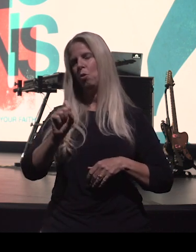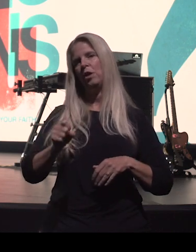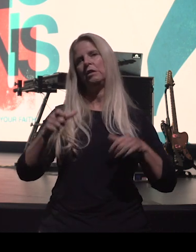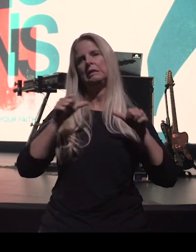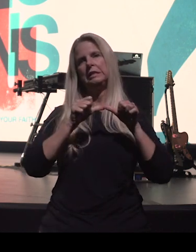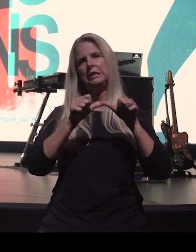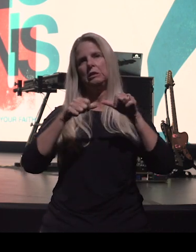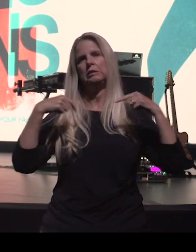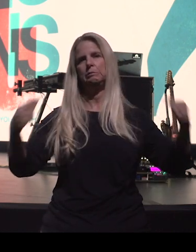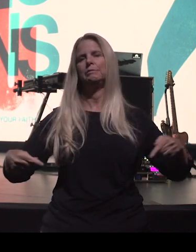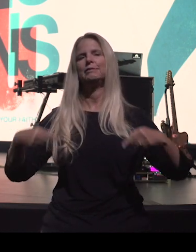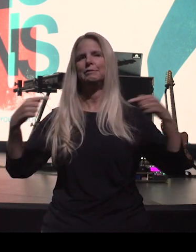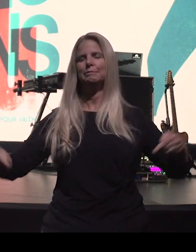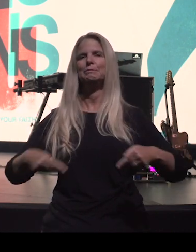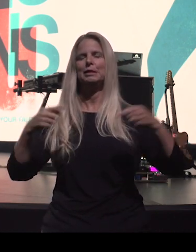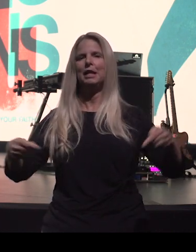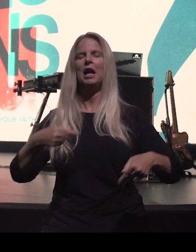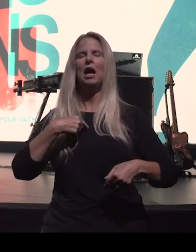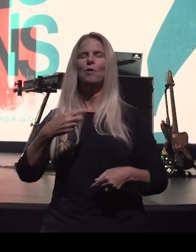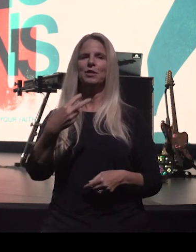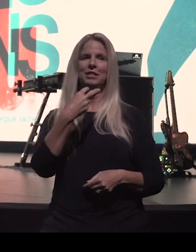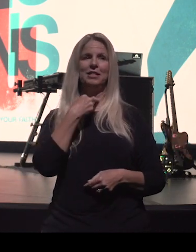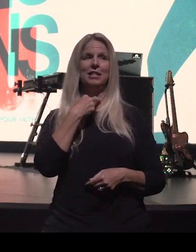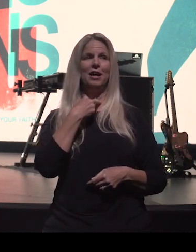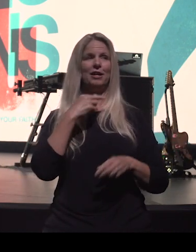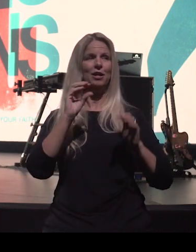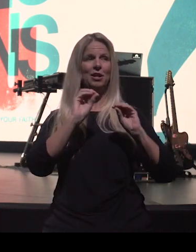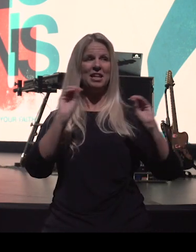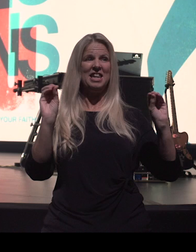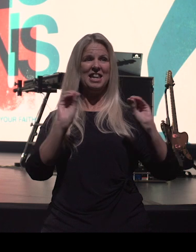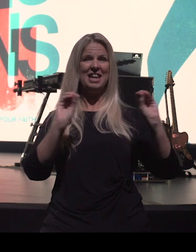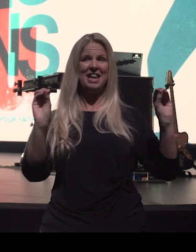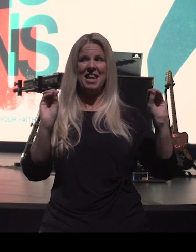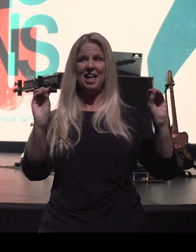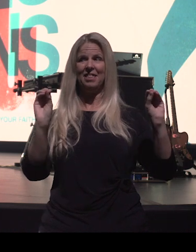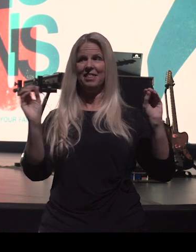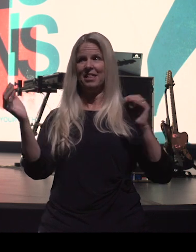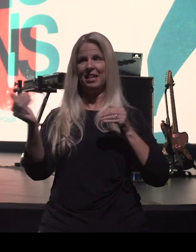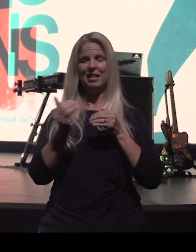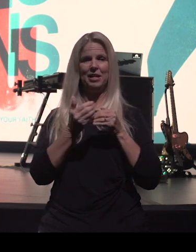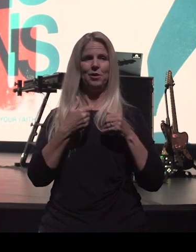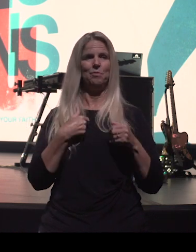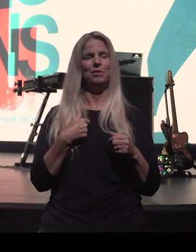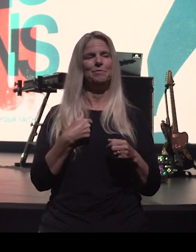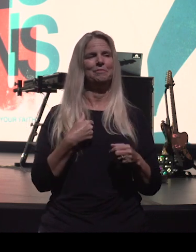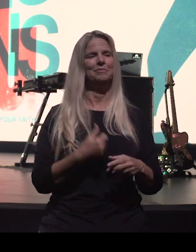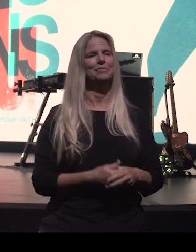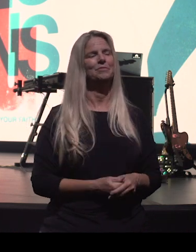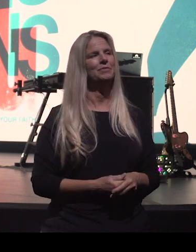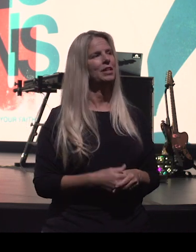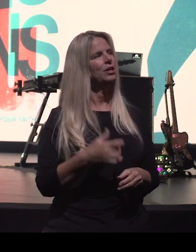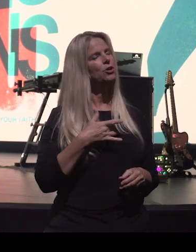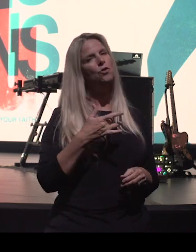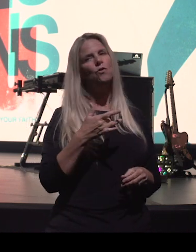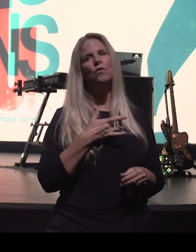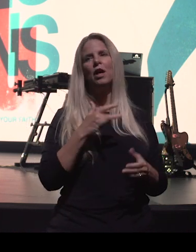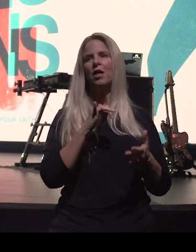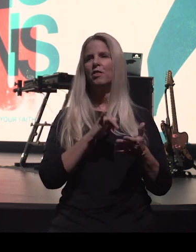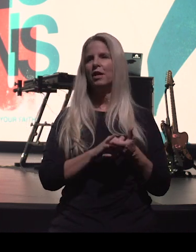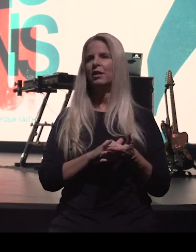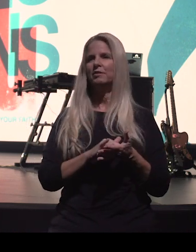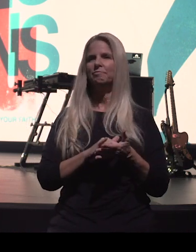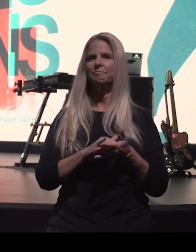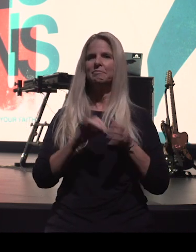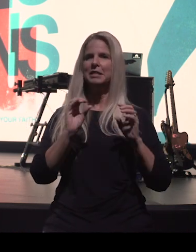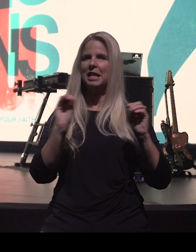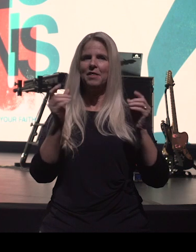am completely stuck, and I'm in the middle of nowhere. No one's all around. You ever felt like you're just spinning your wheels in